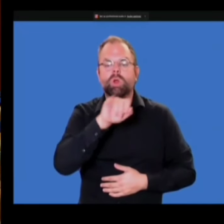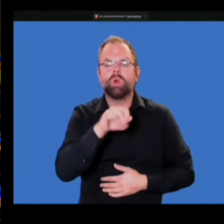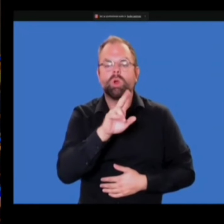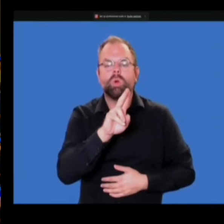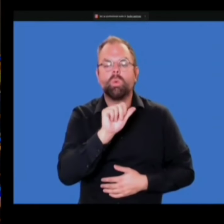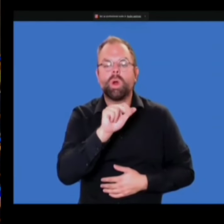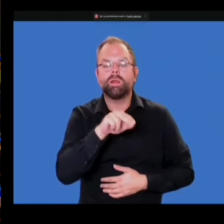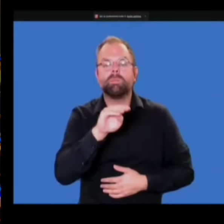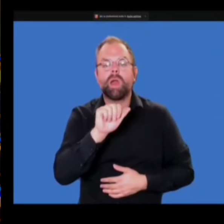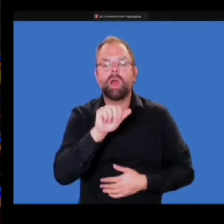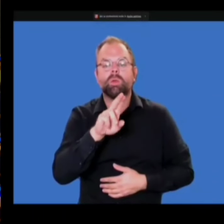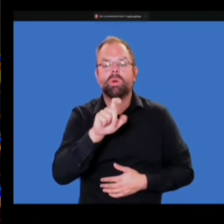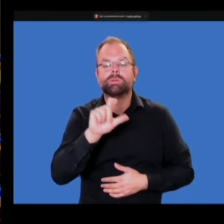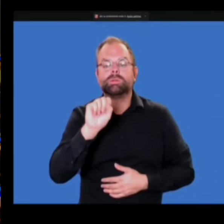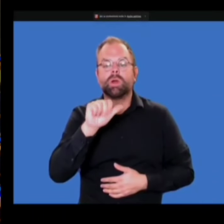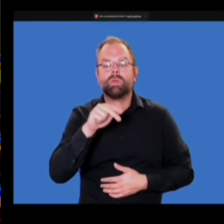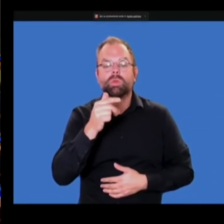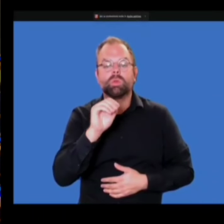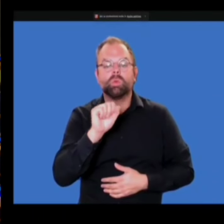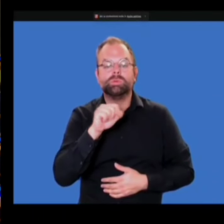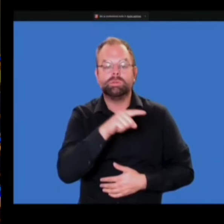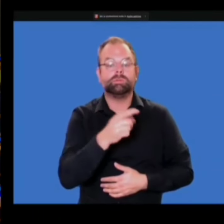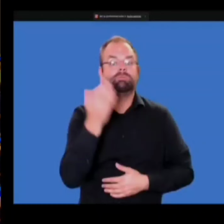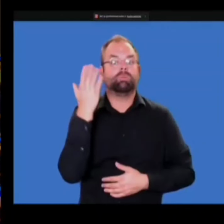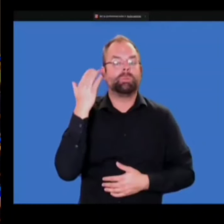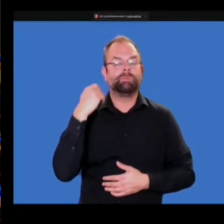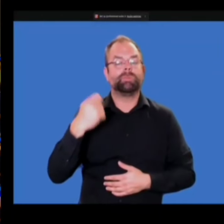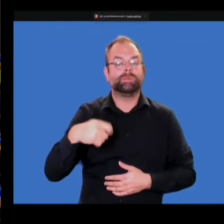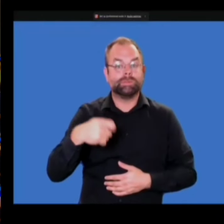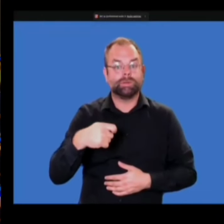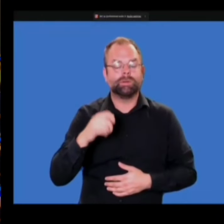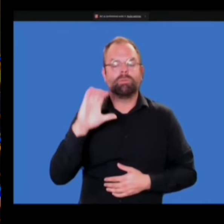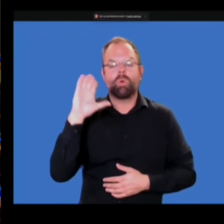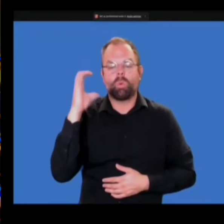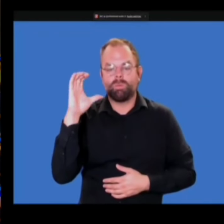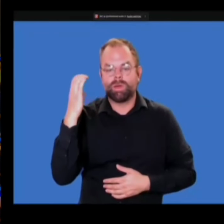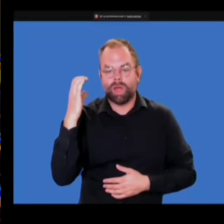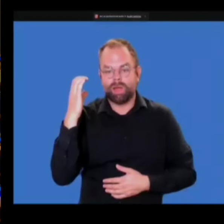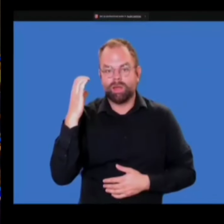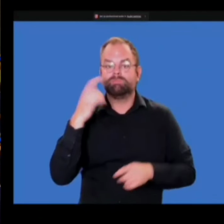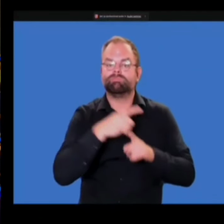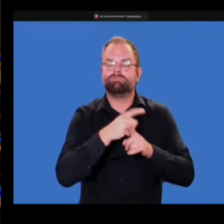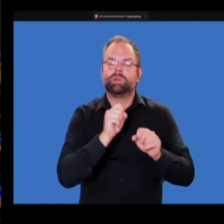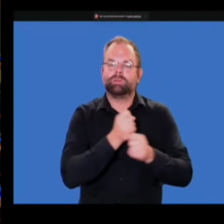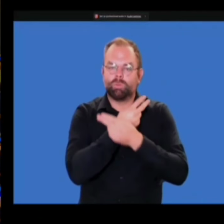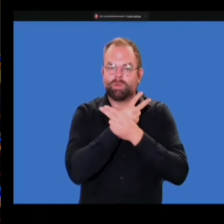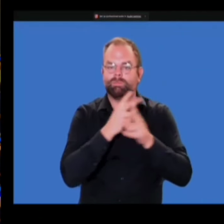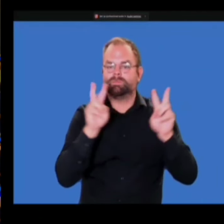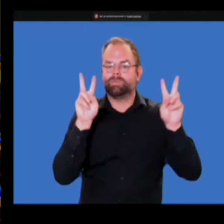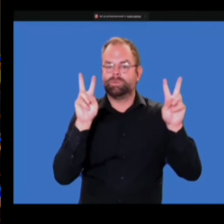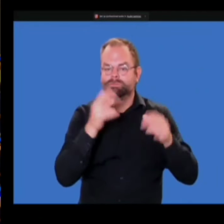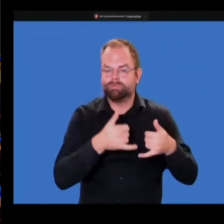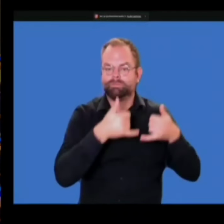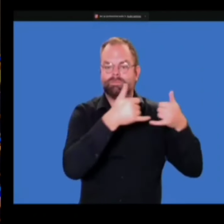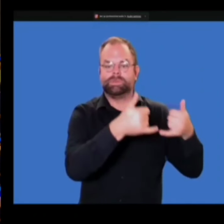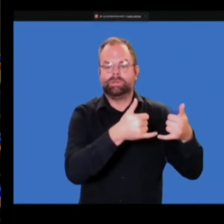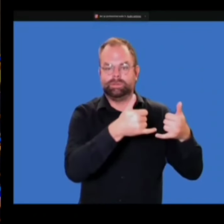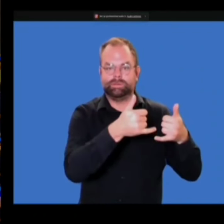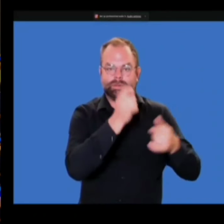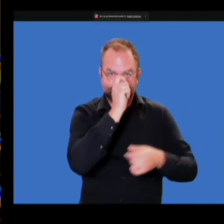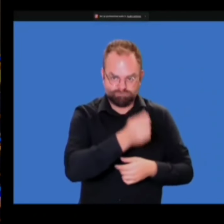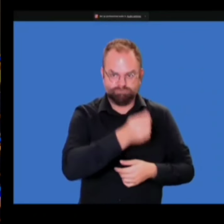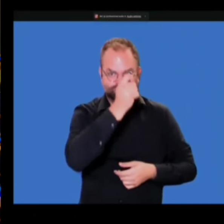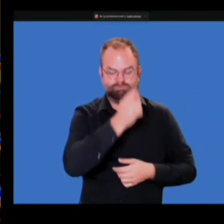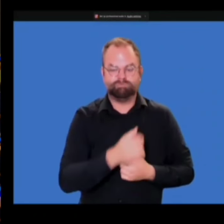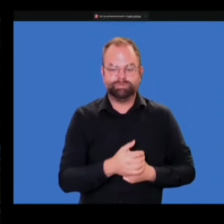President and CEO of the International Crisis Group, who will join the co-chairs in setting the scene for